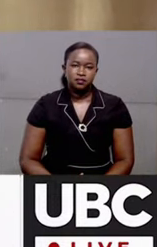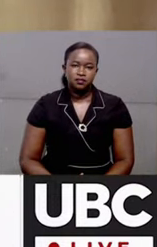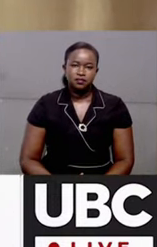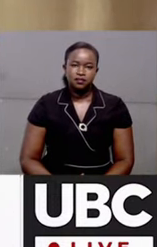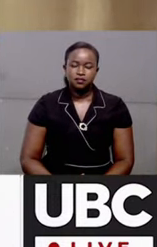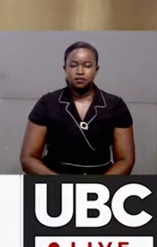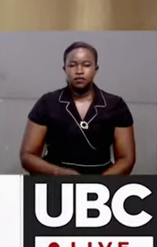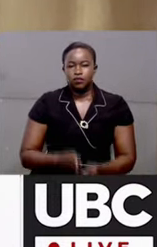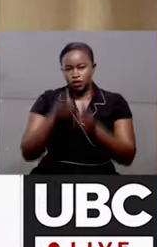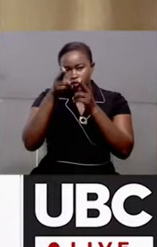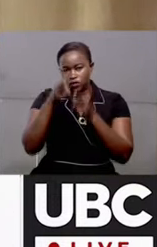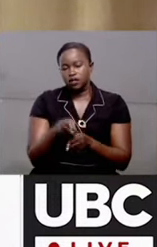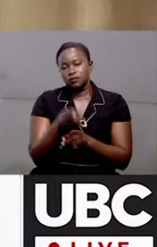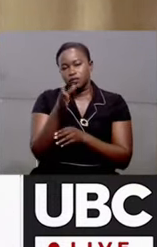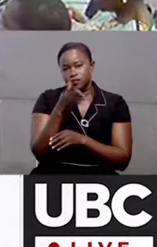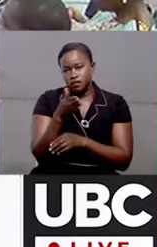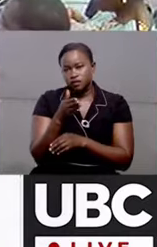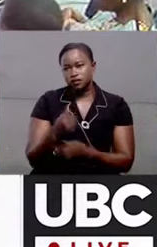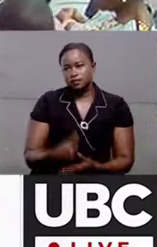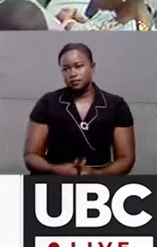Honorable Minister.